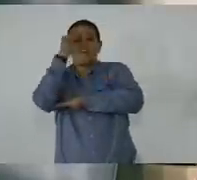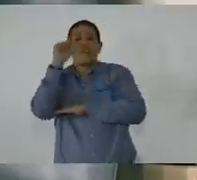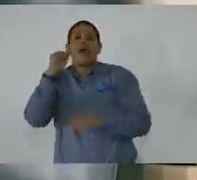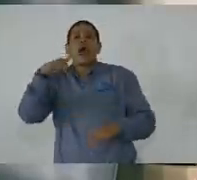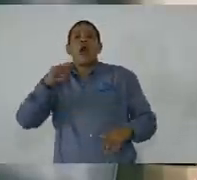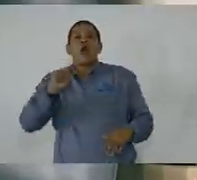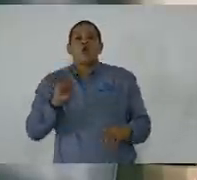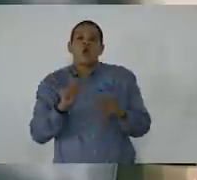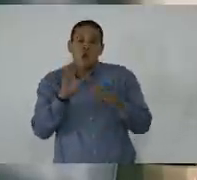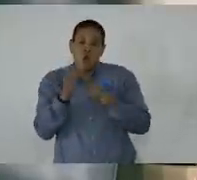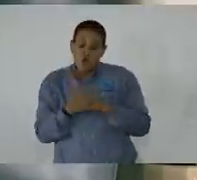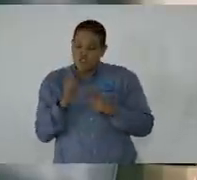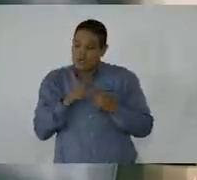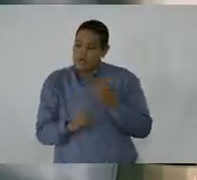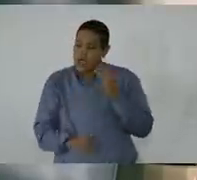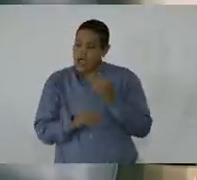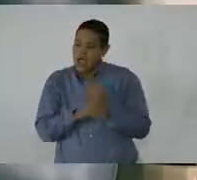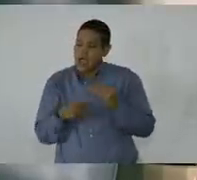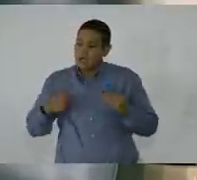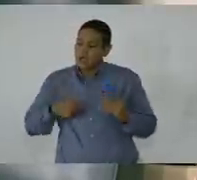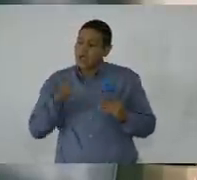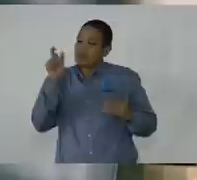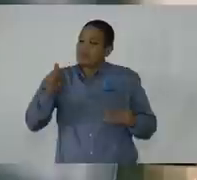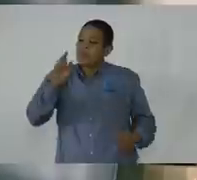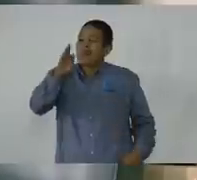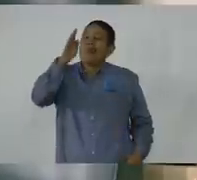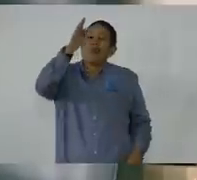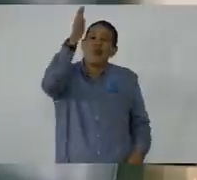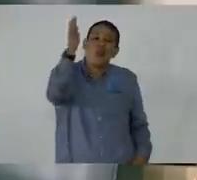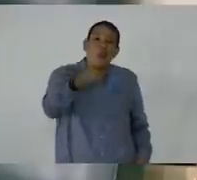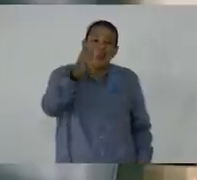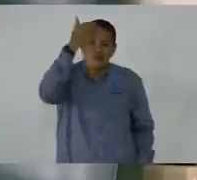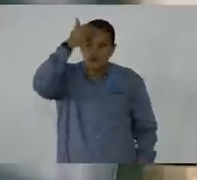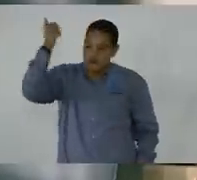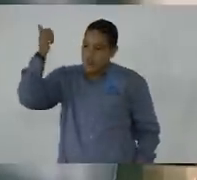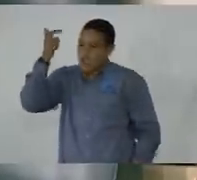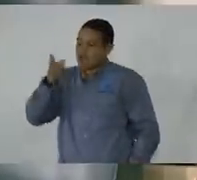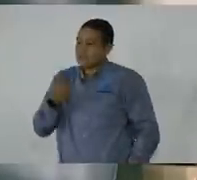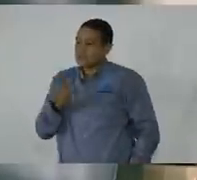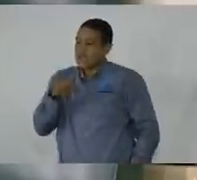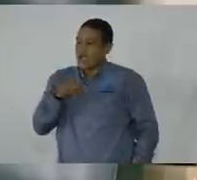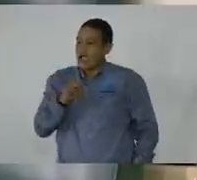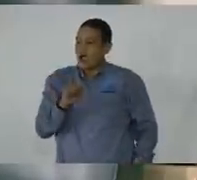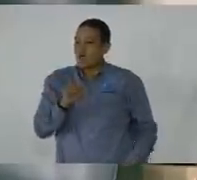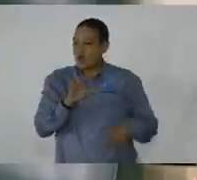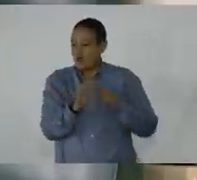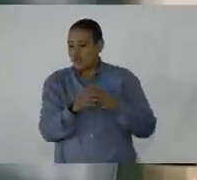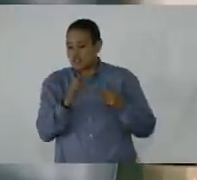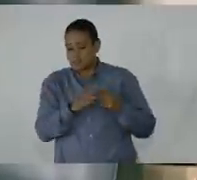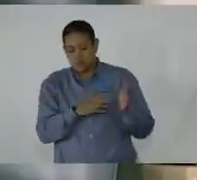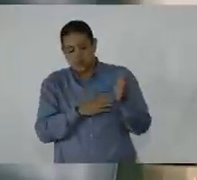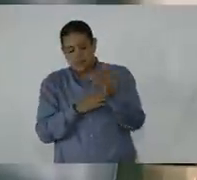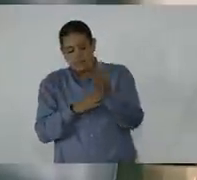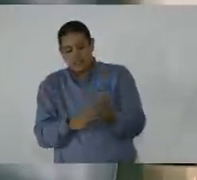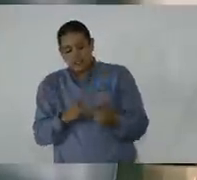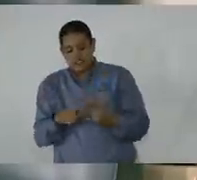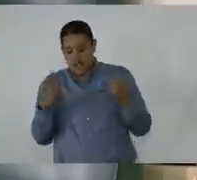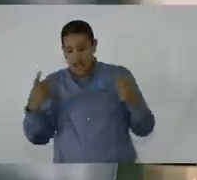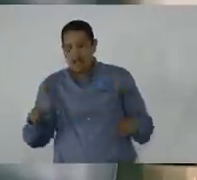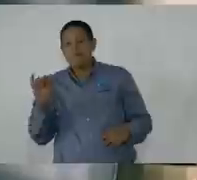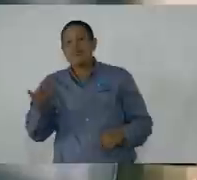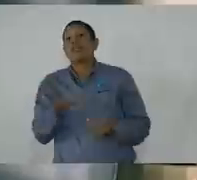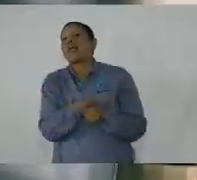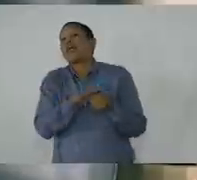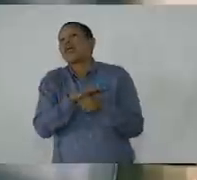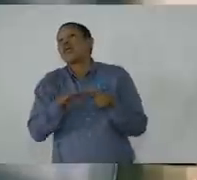aquaculture. And we must never forget aquaculture and fisheries, because that area,